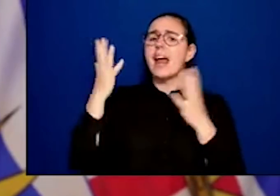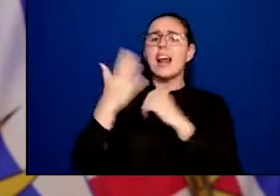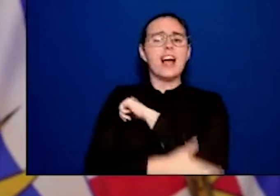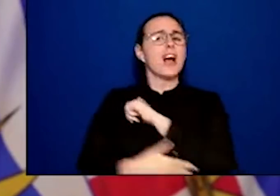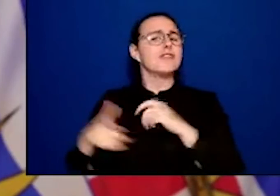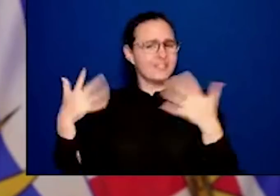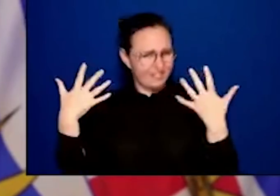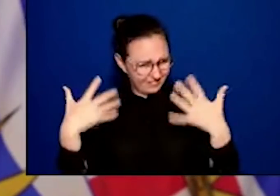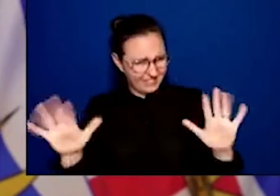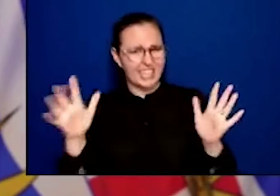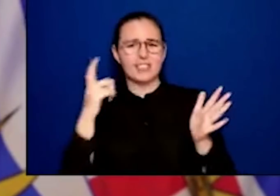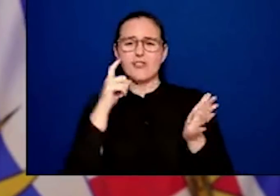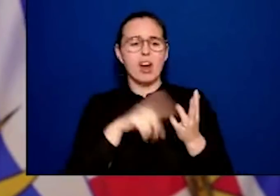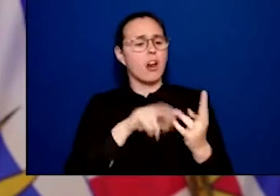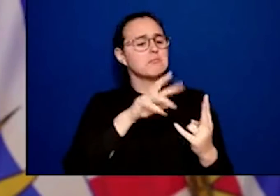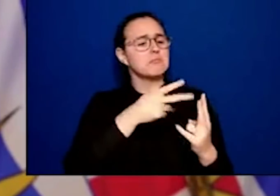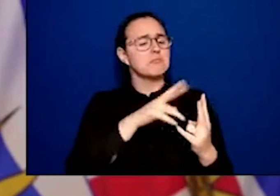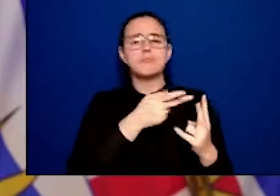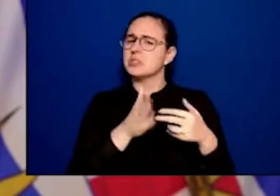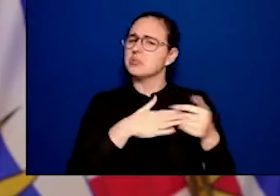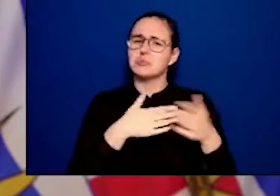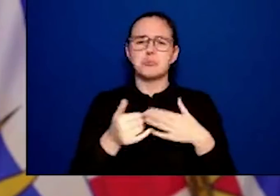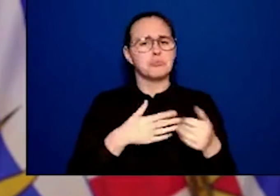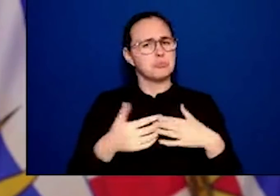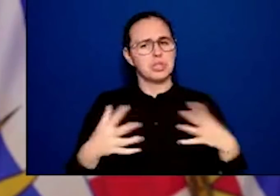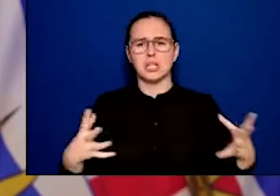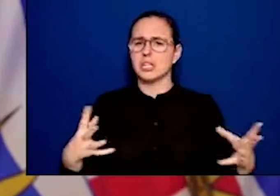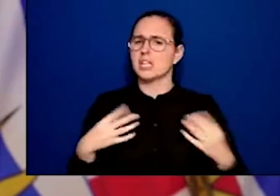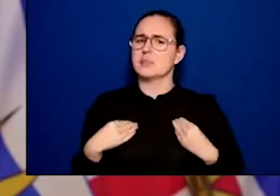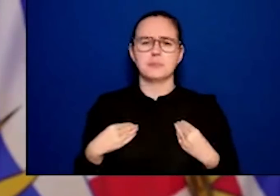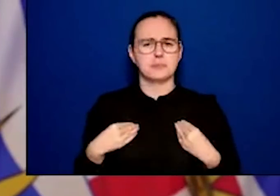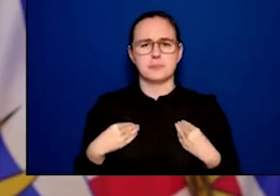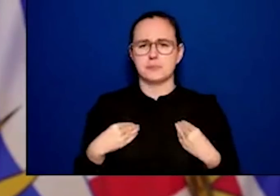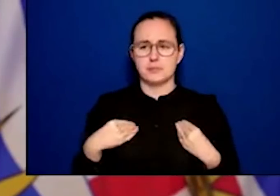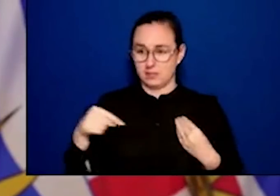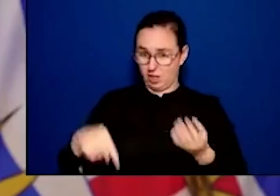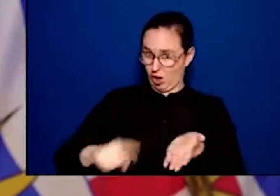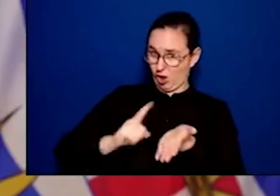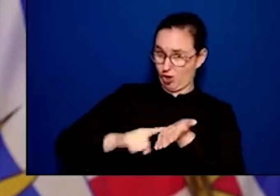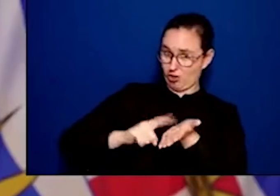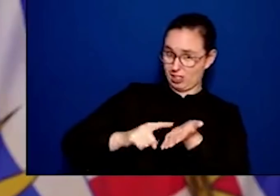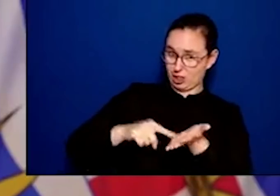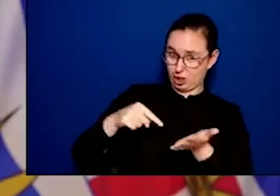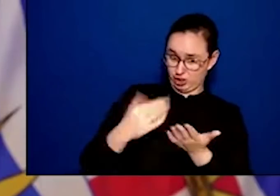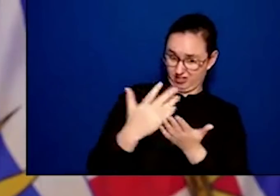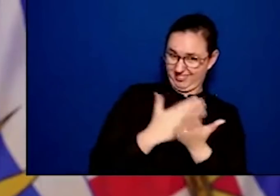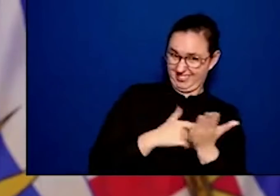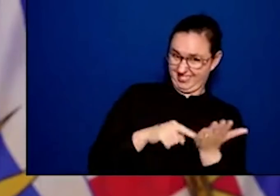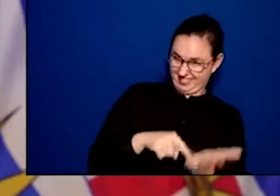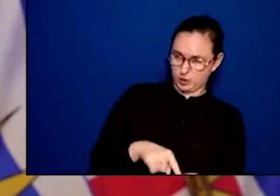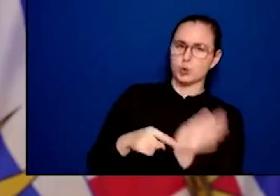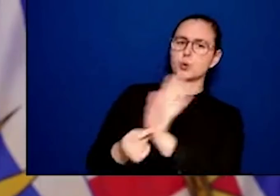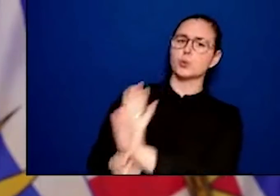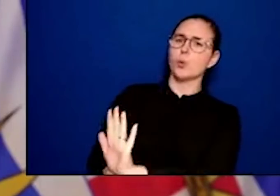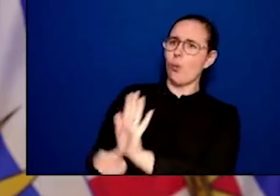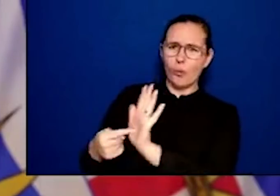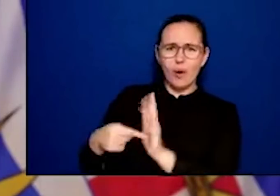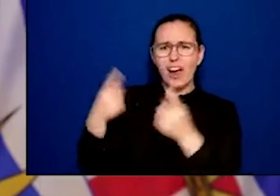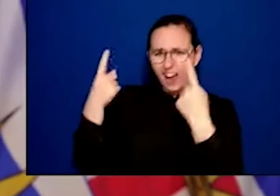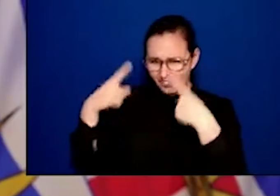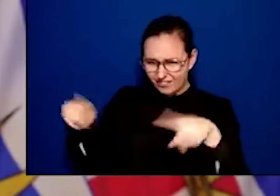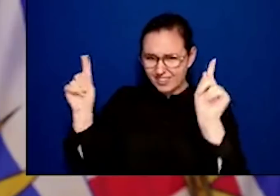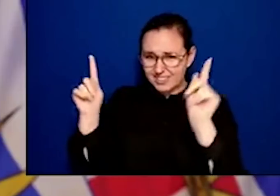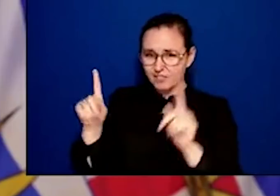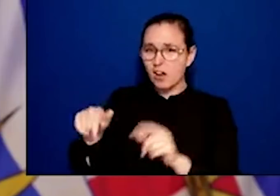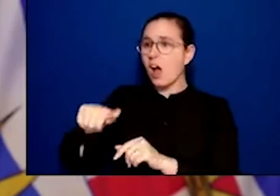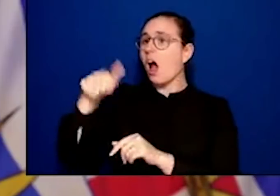as the data that we have here in Canada and in other countries shows how effective they are. So